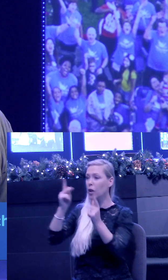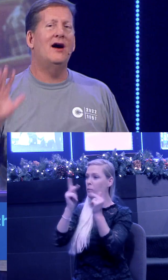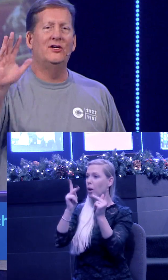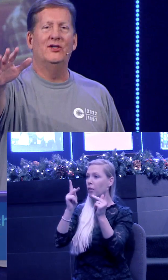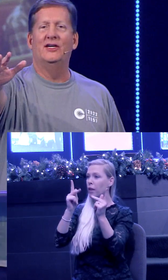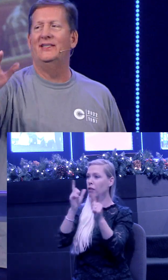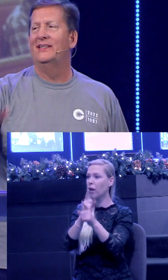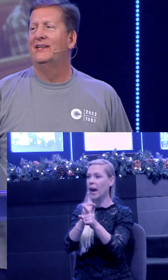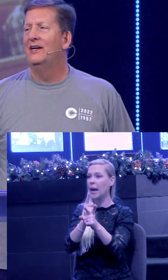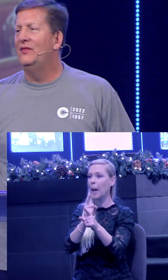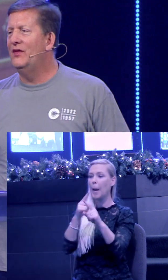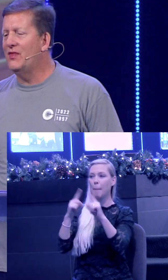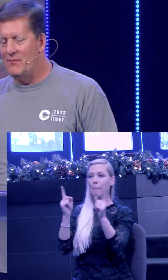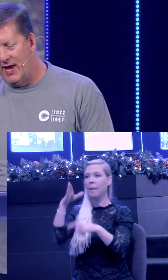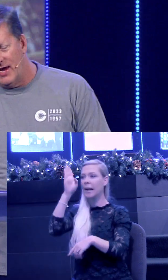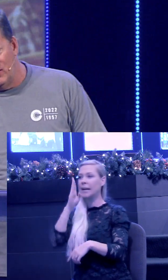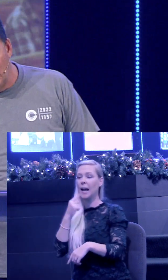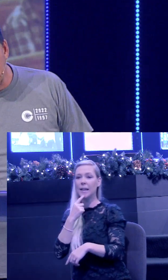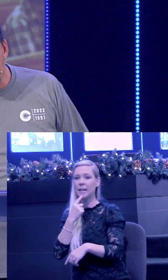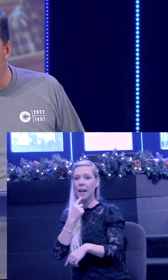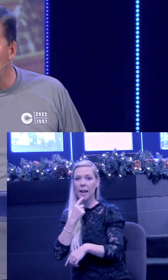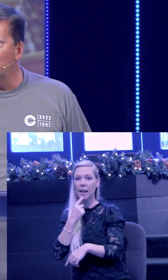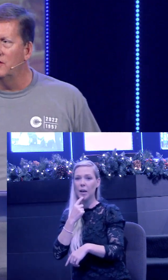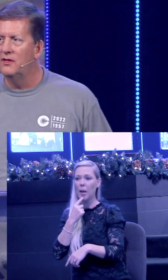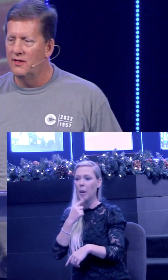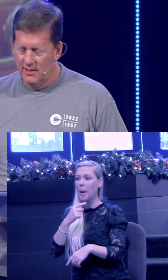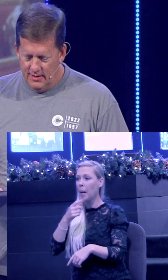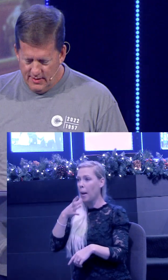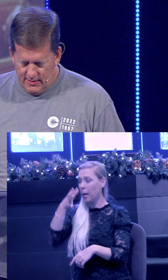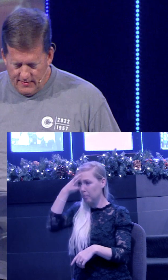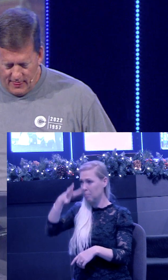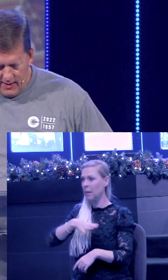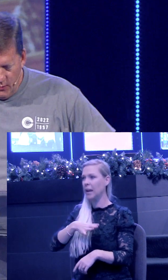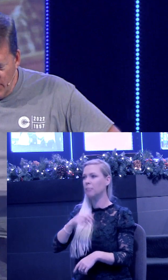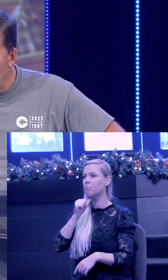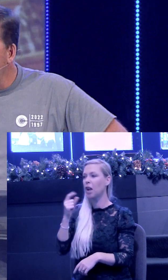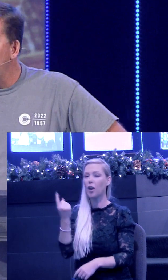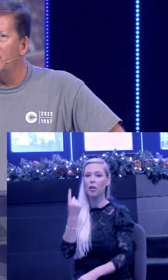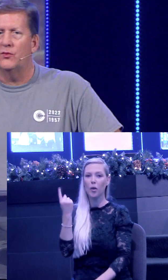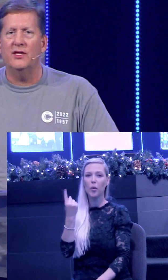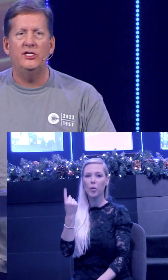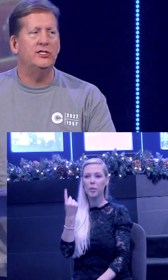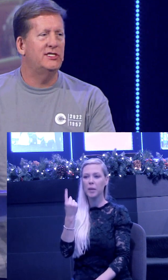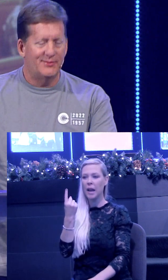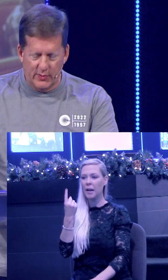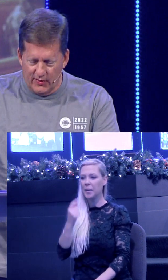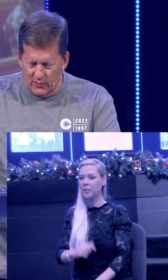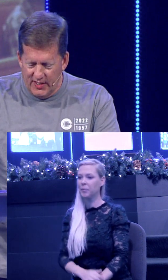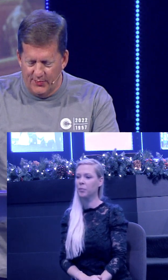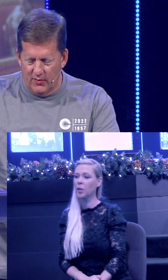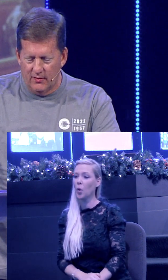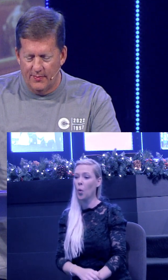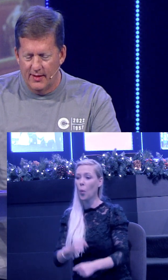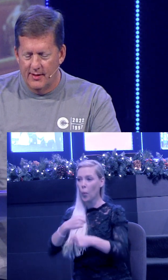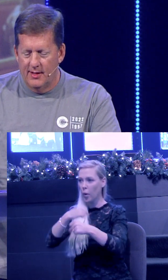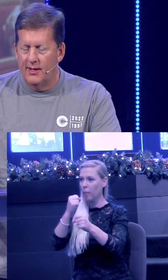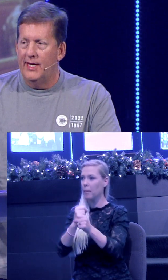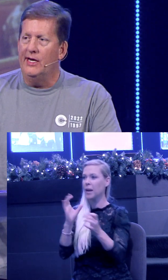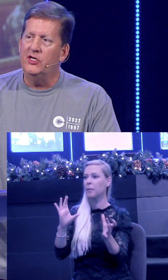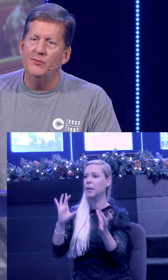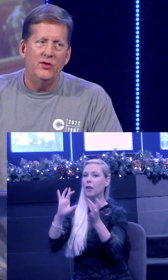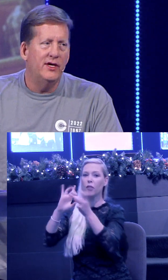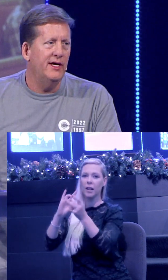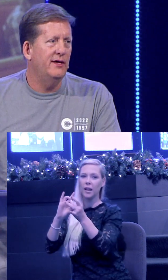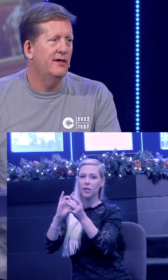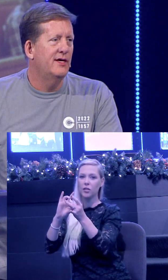it was not good that the man was alone. We're made to be in relationships with other people,